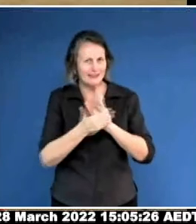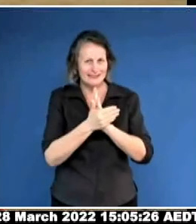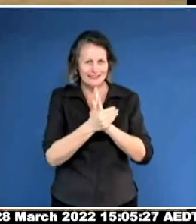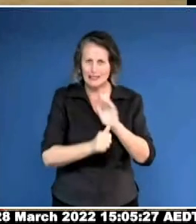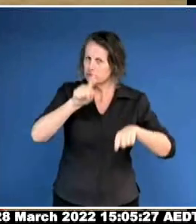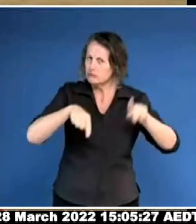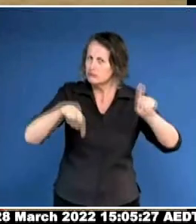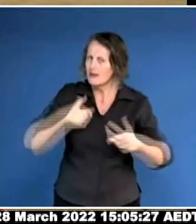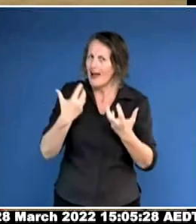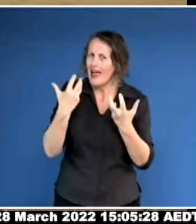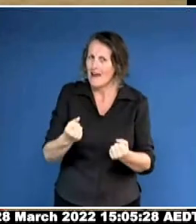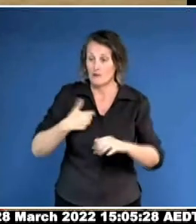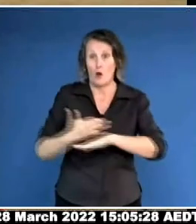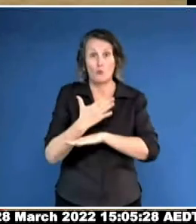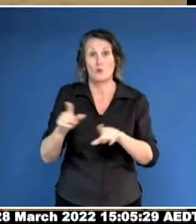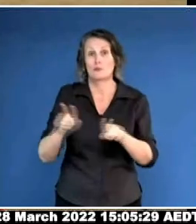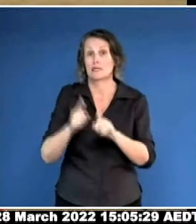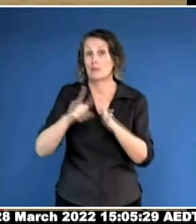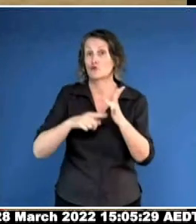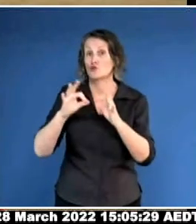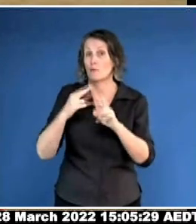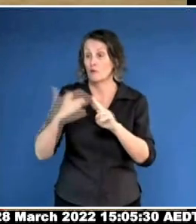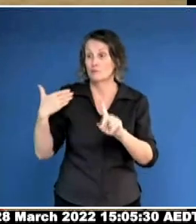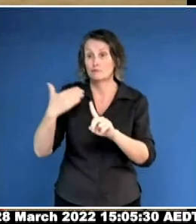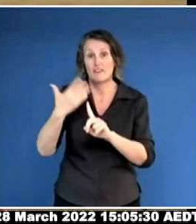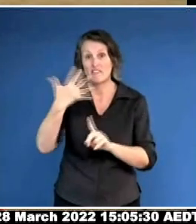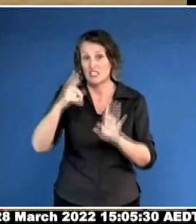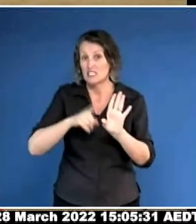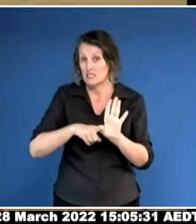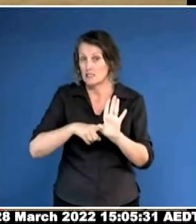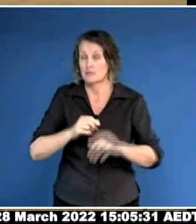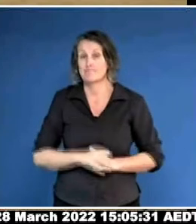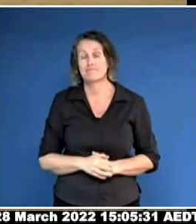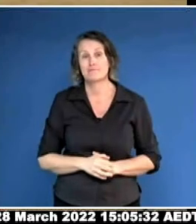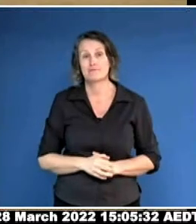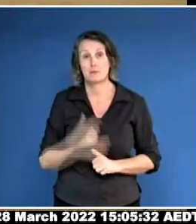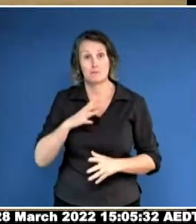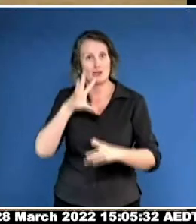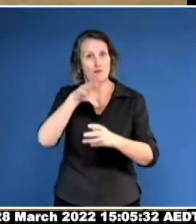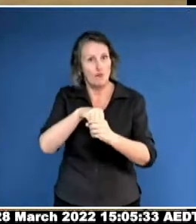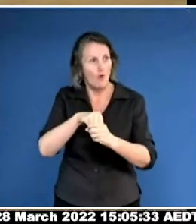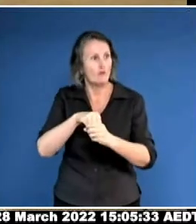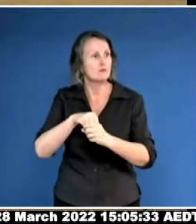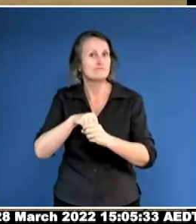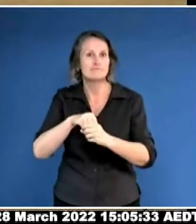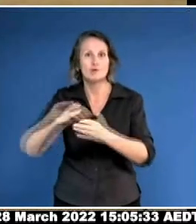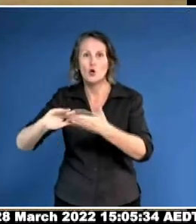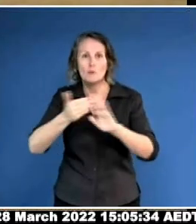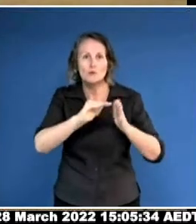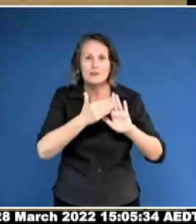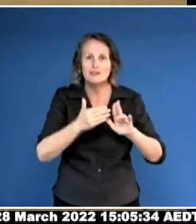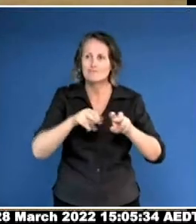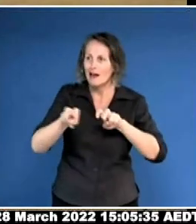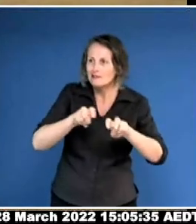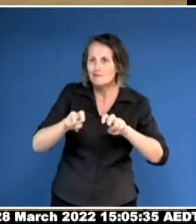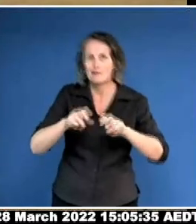employment for 15 years. I have also been an active volunteer across various community